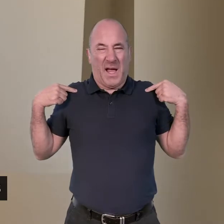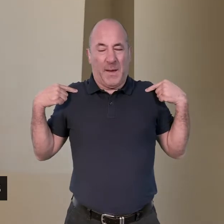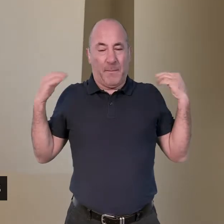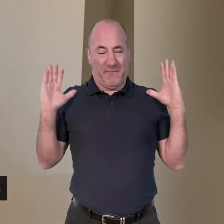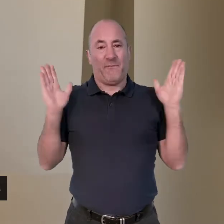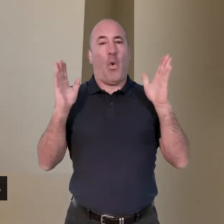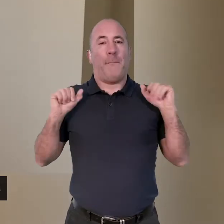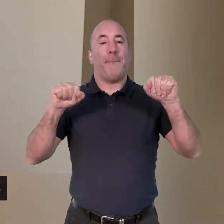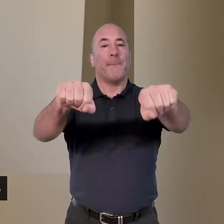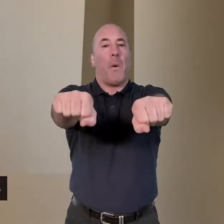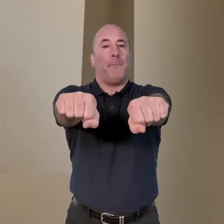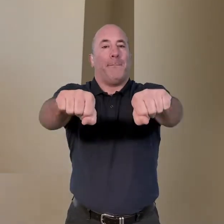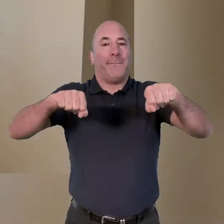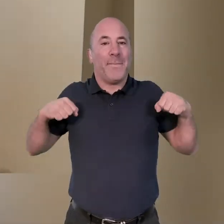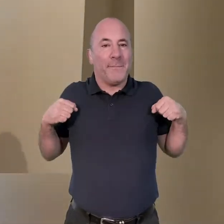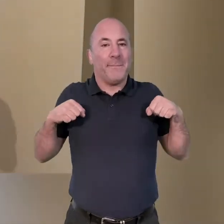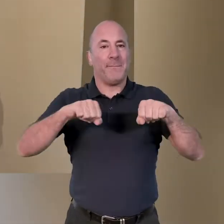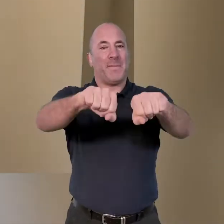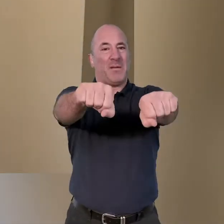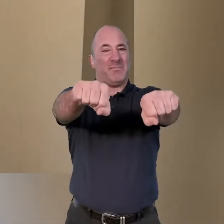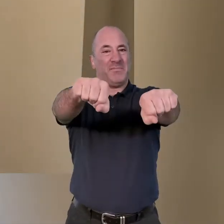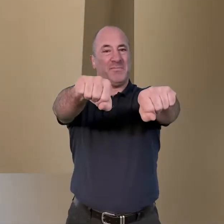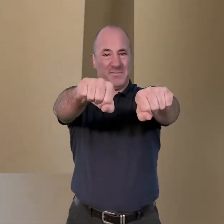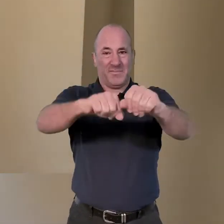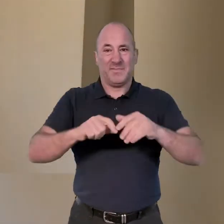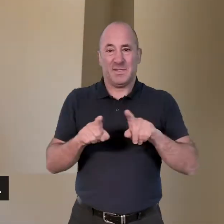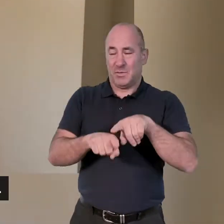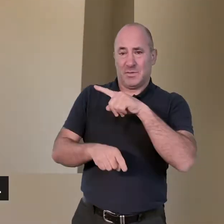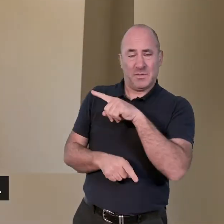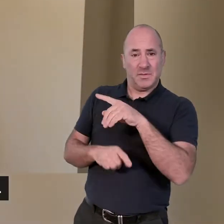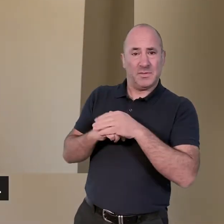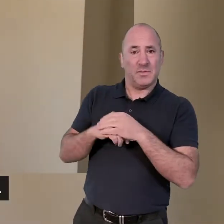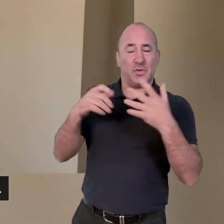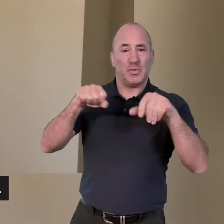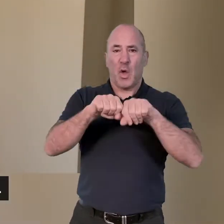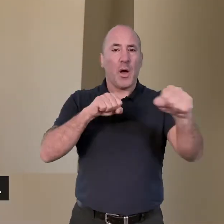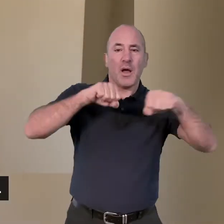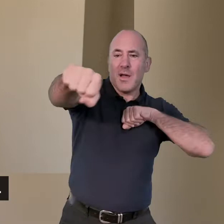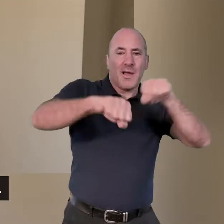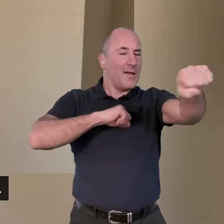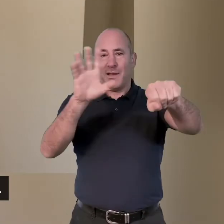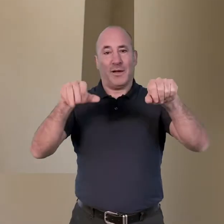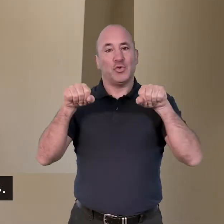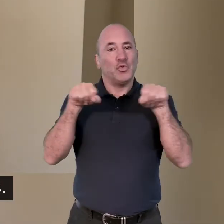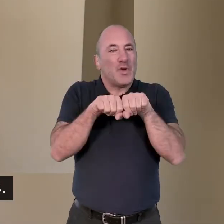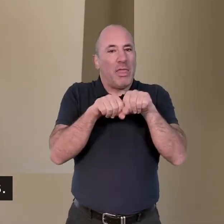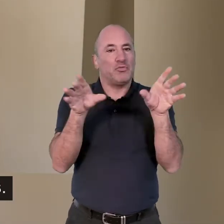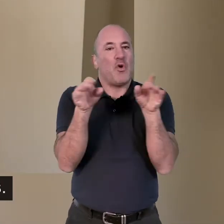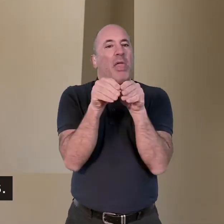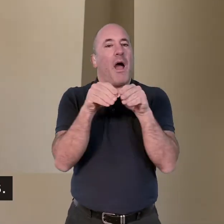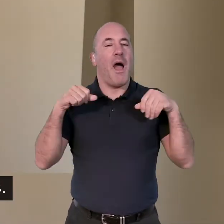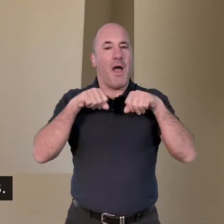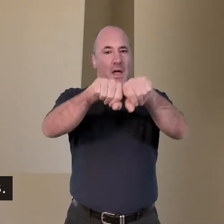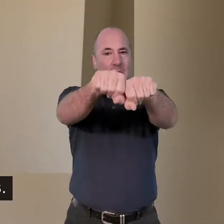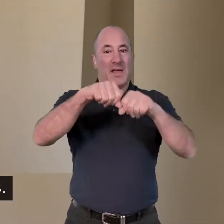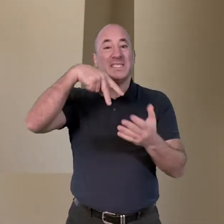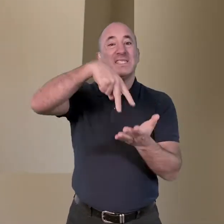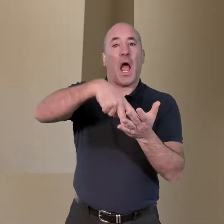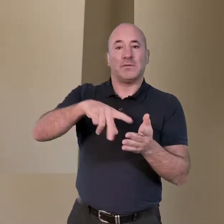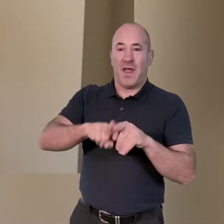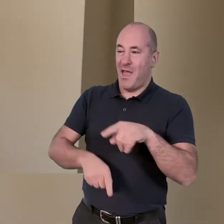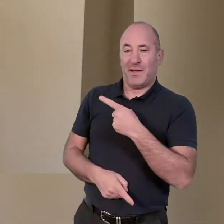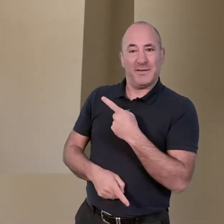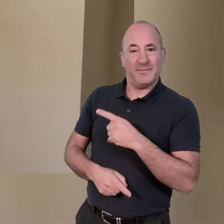back and punch out again. But this time both hands are coming together, not like the individual punches. From standing, we're like this.